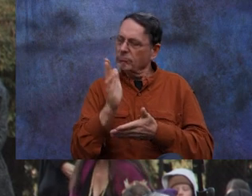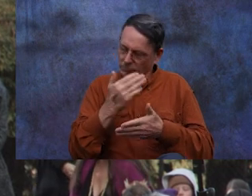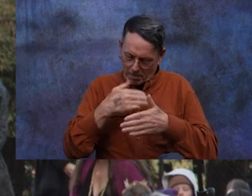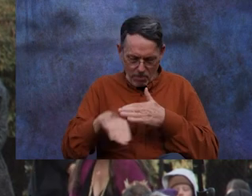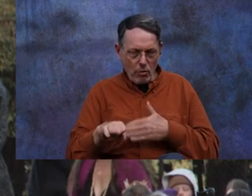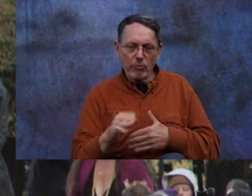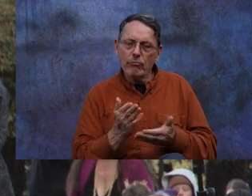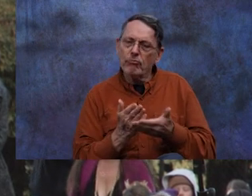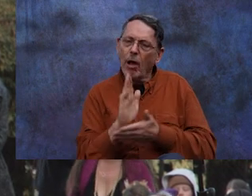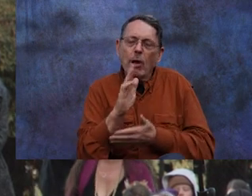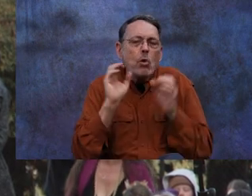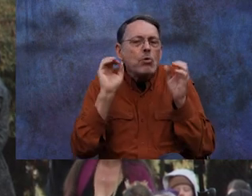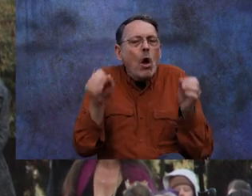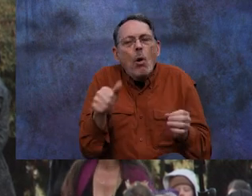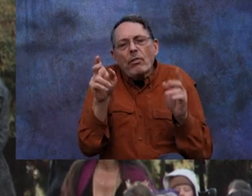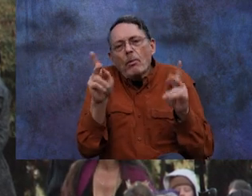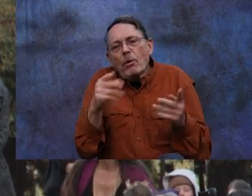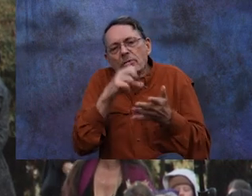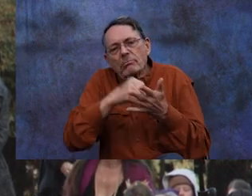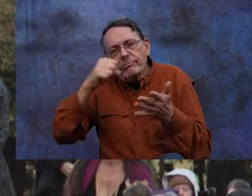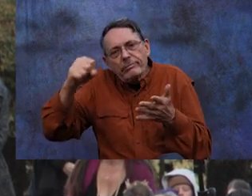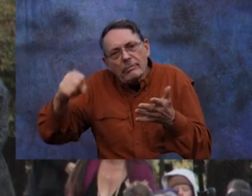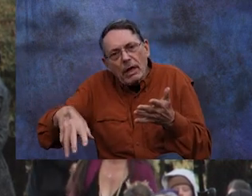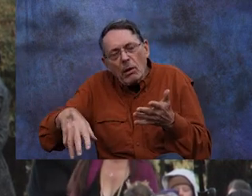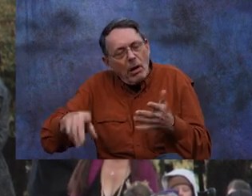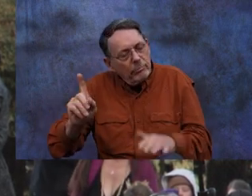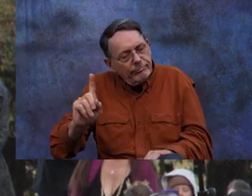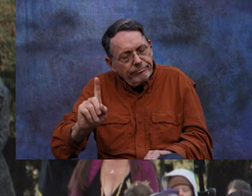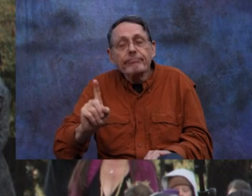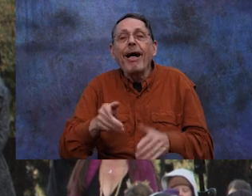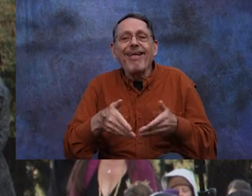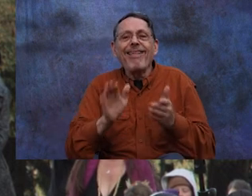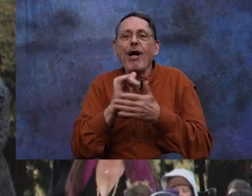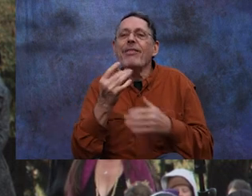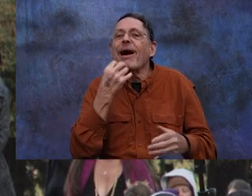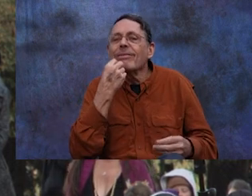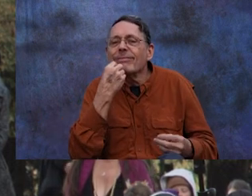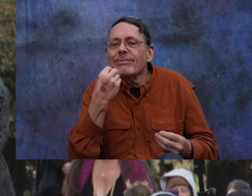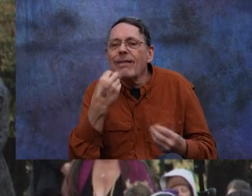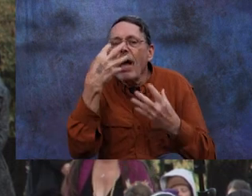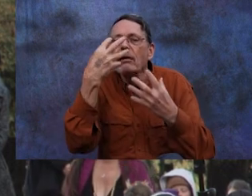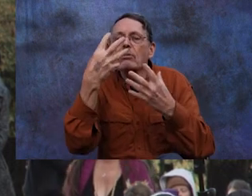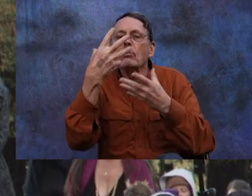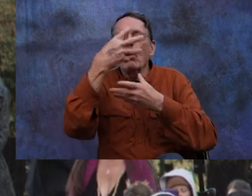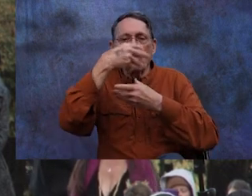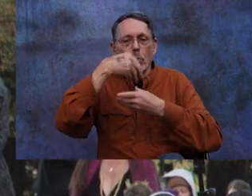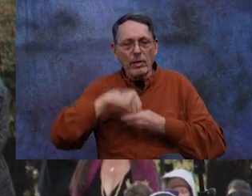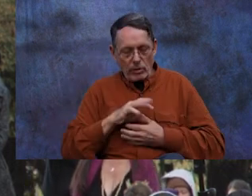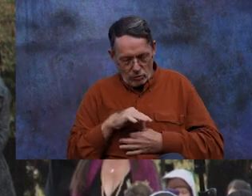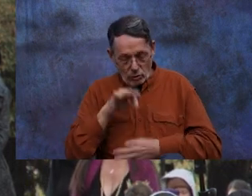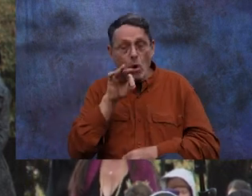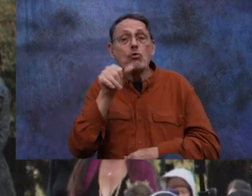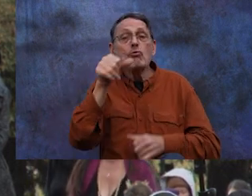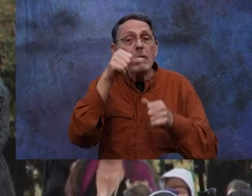no one will ever take that away from you. Allow that to go inside your soul, permeate within you, to remind you that